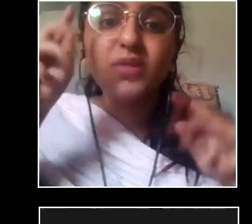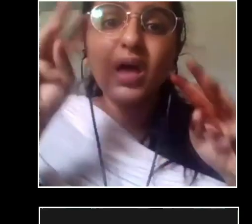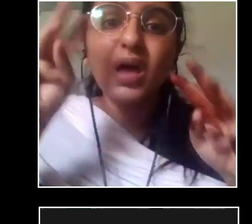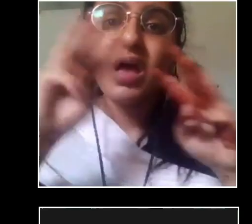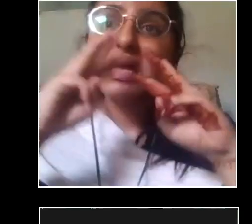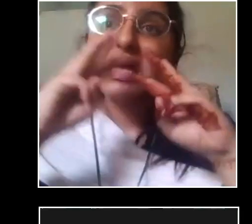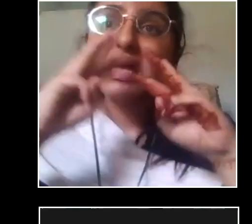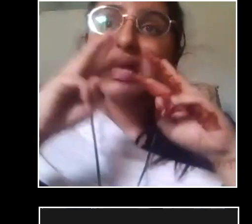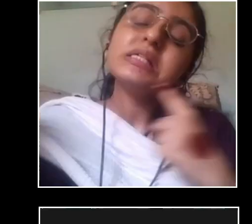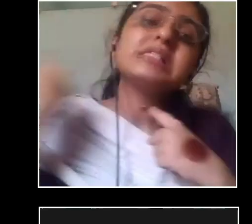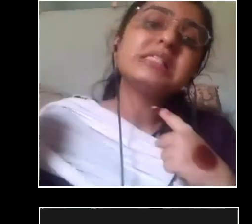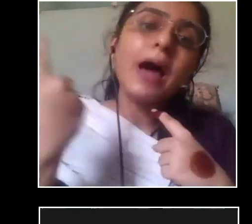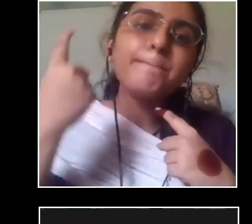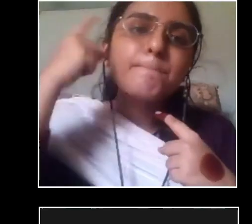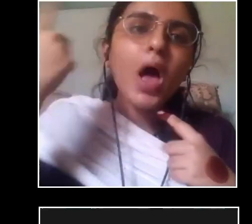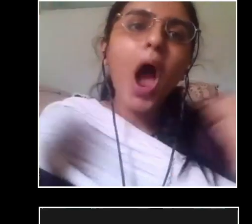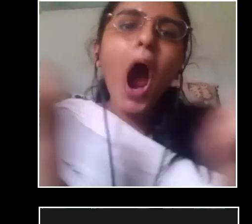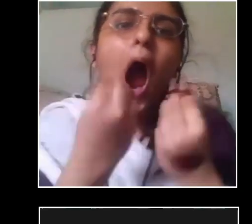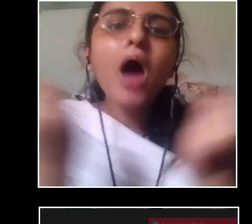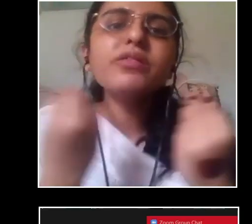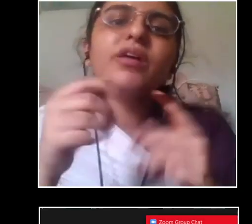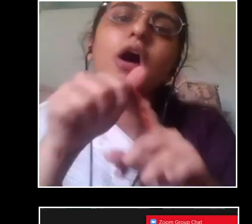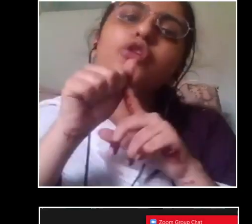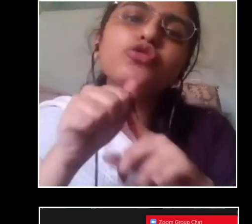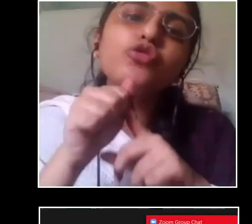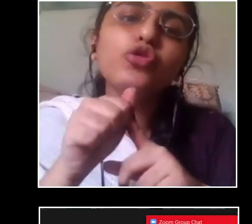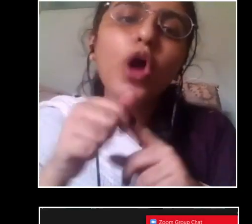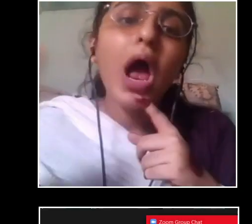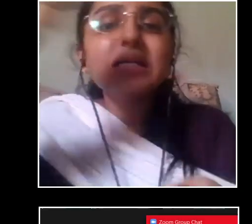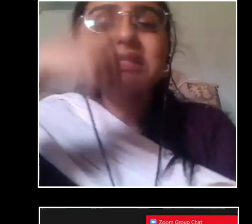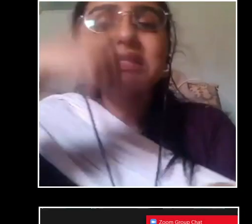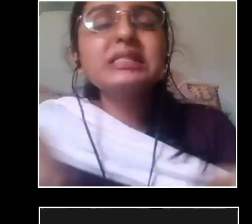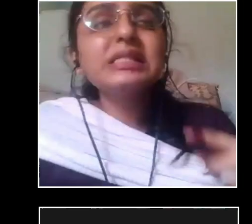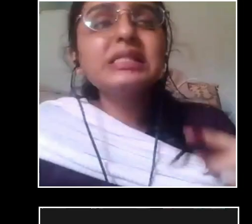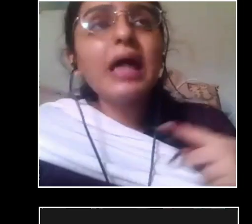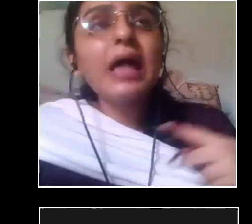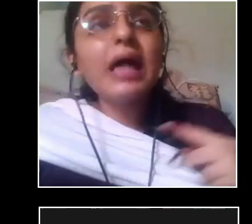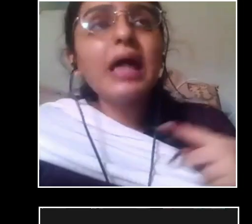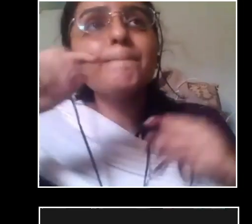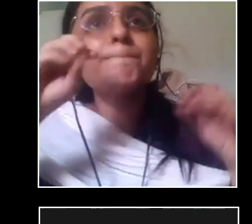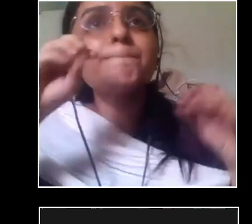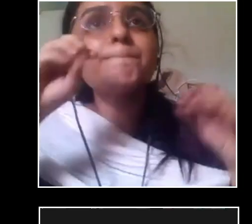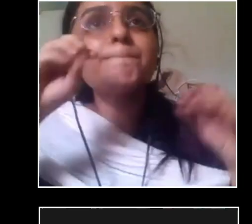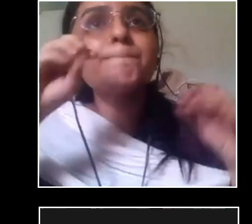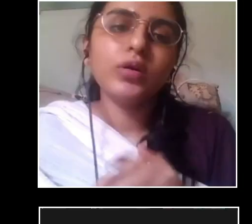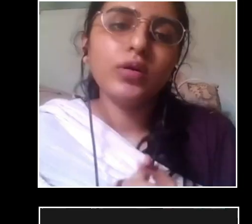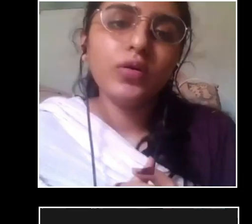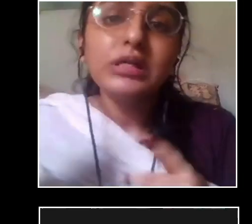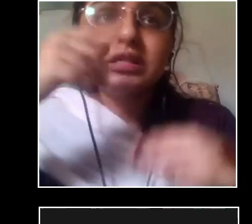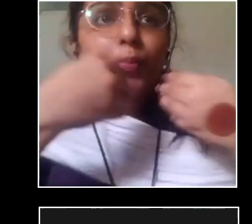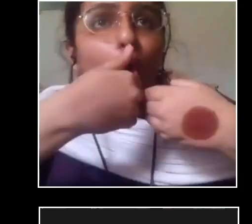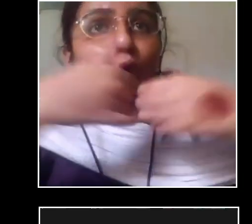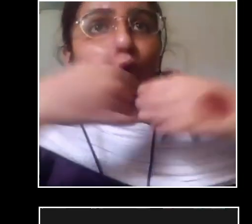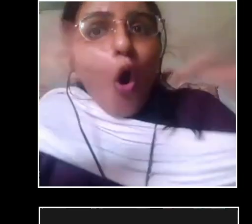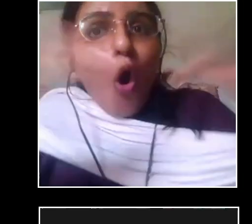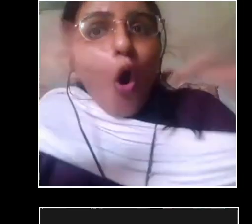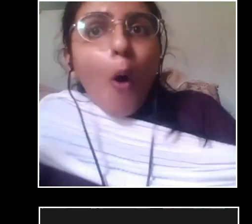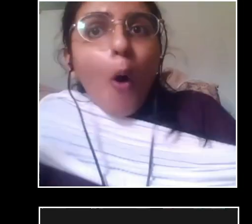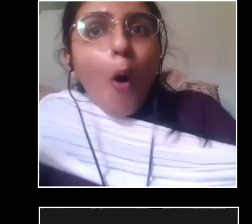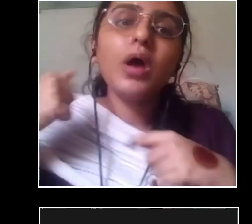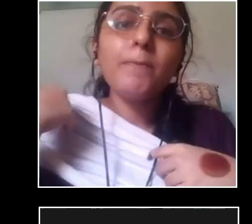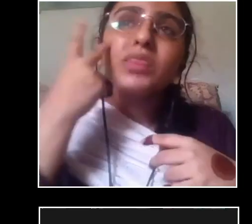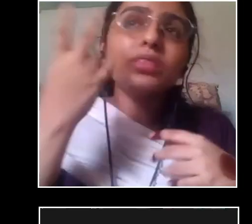for everyone. These should be open and friendly to everyone. And we will listen to different perspectives